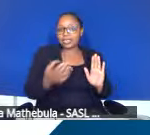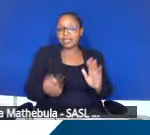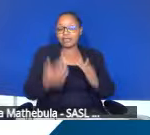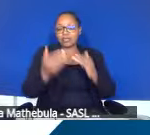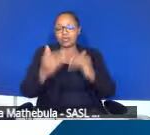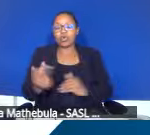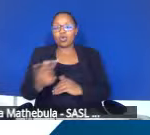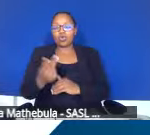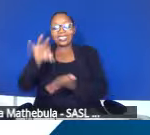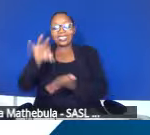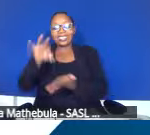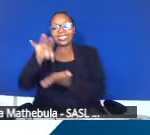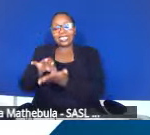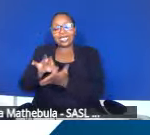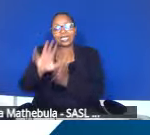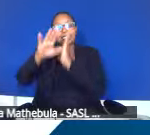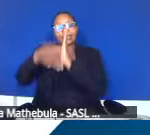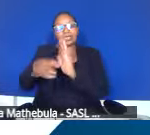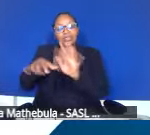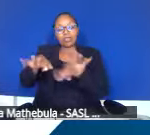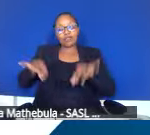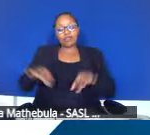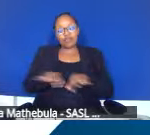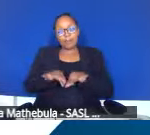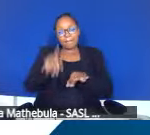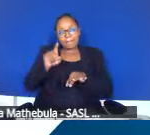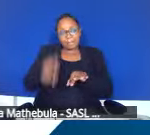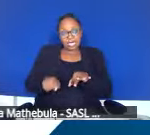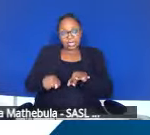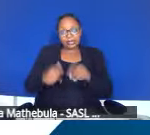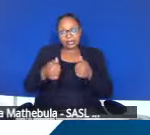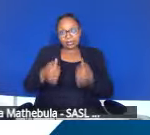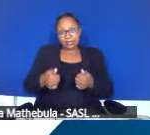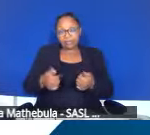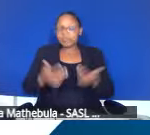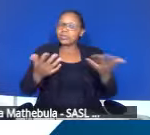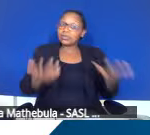form. Now, guys, ladies and gentlemen,